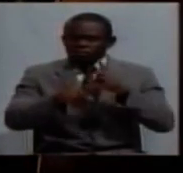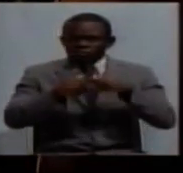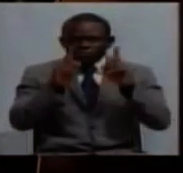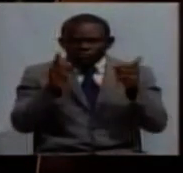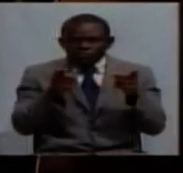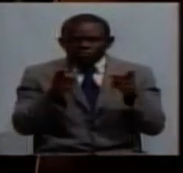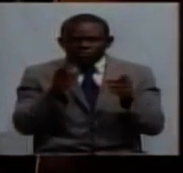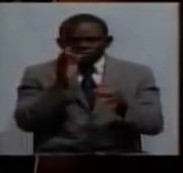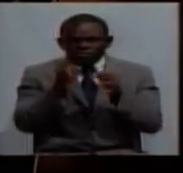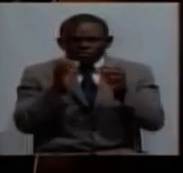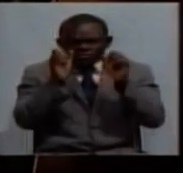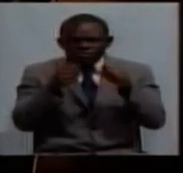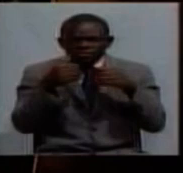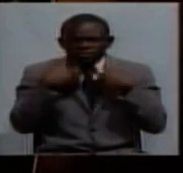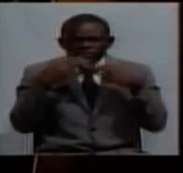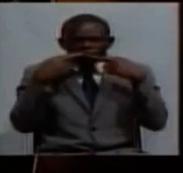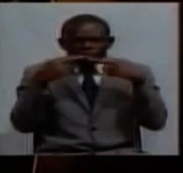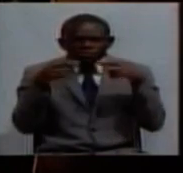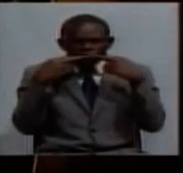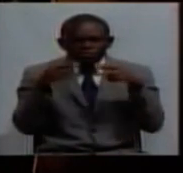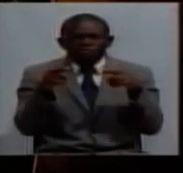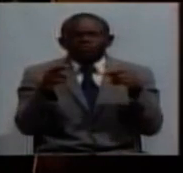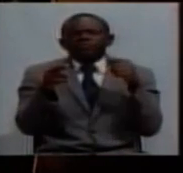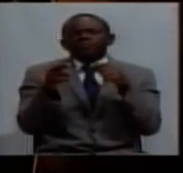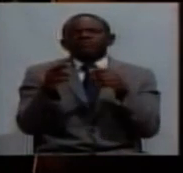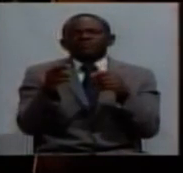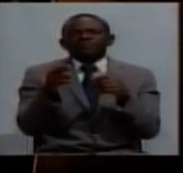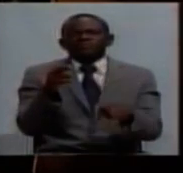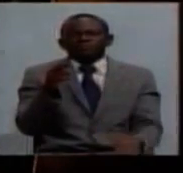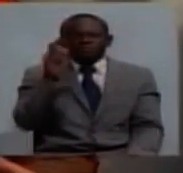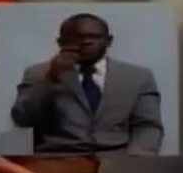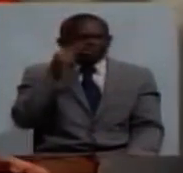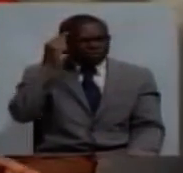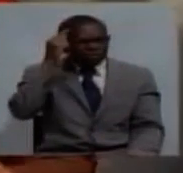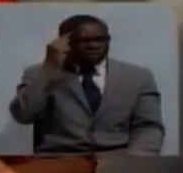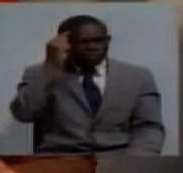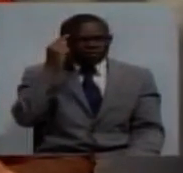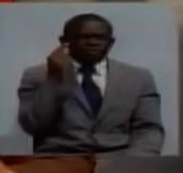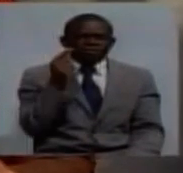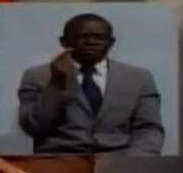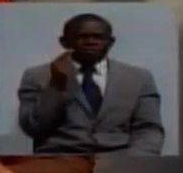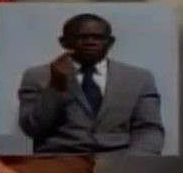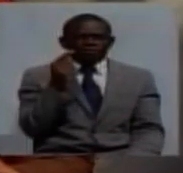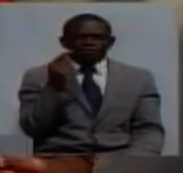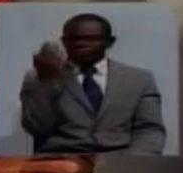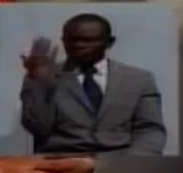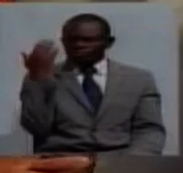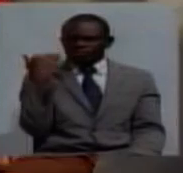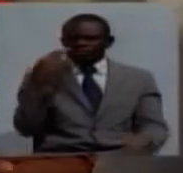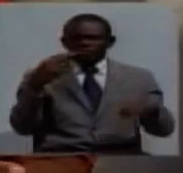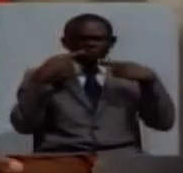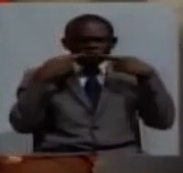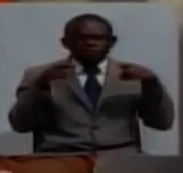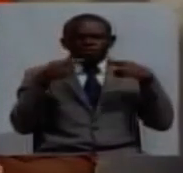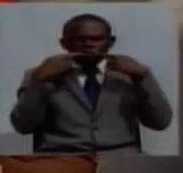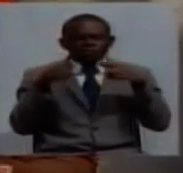through. What are we going to achieve? Because I think that we have had results in the past.